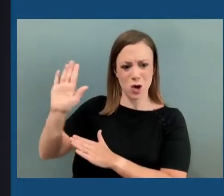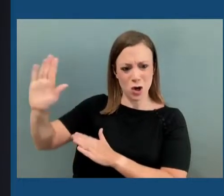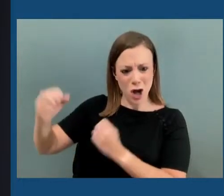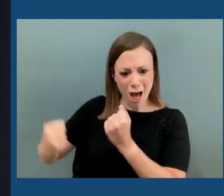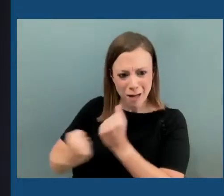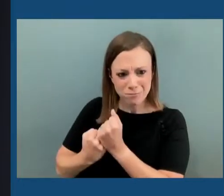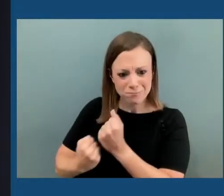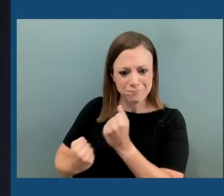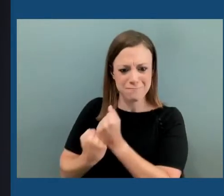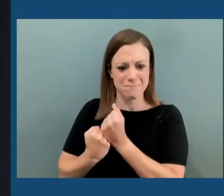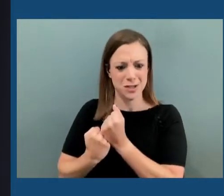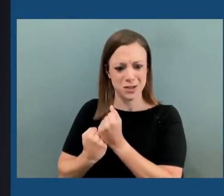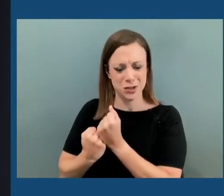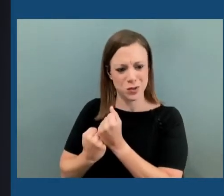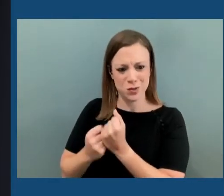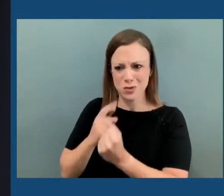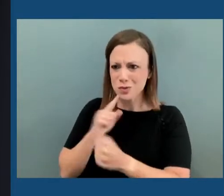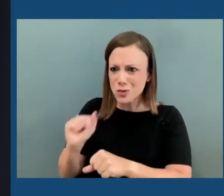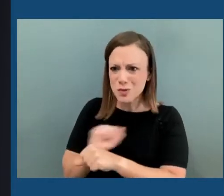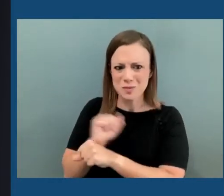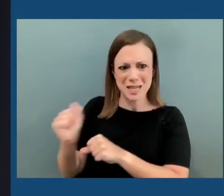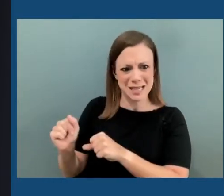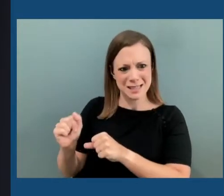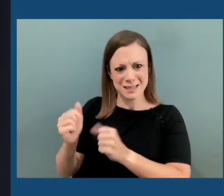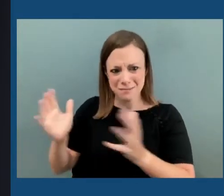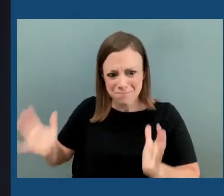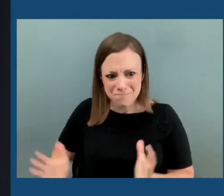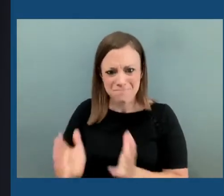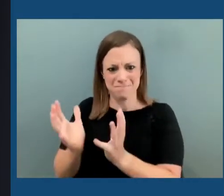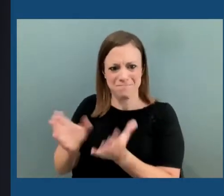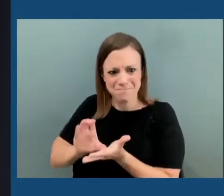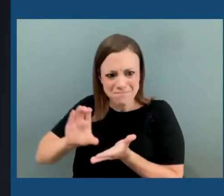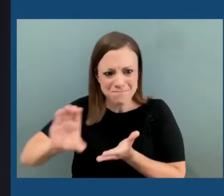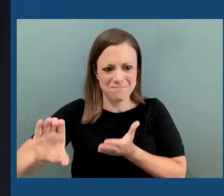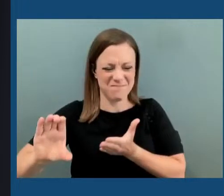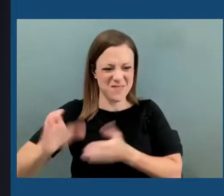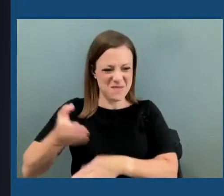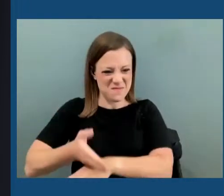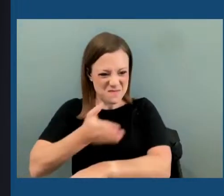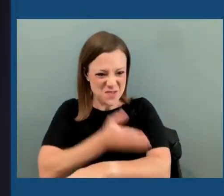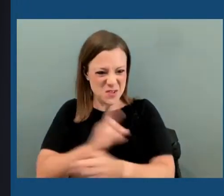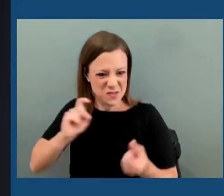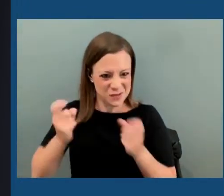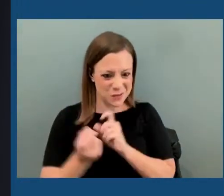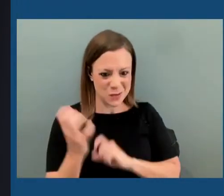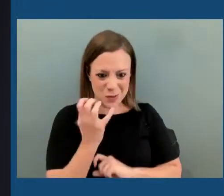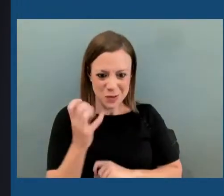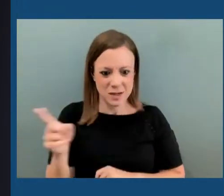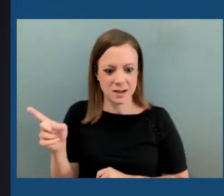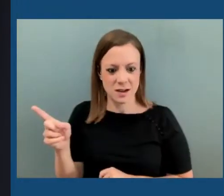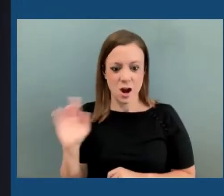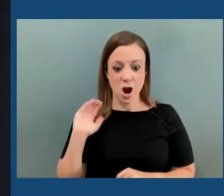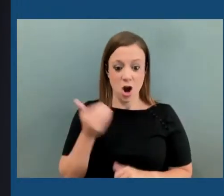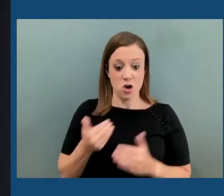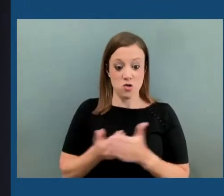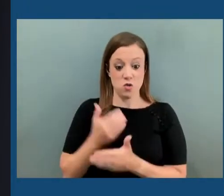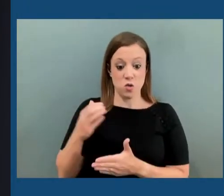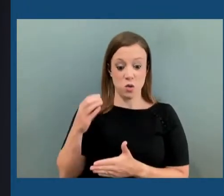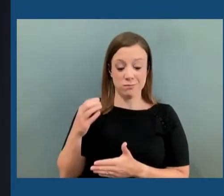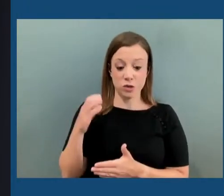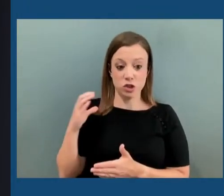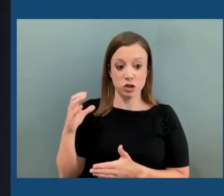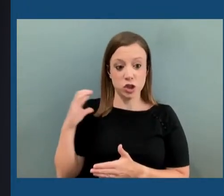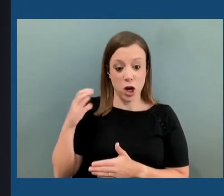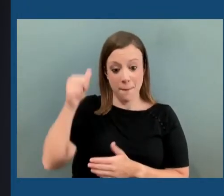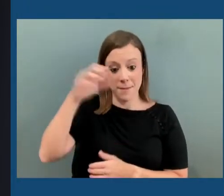thank Governor Hochul, the members of the state legislature, our new chairman, Jeremy Cooney, Jen Lunsford, and the whole team